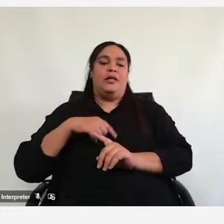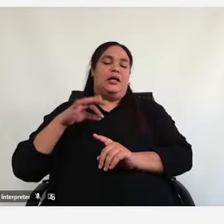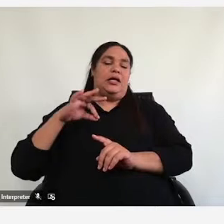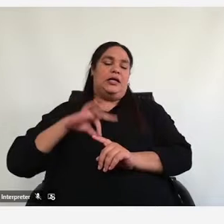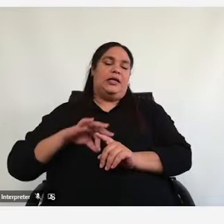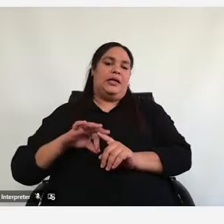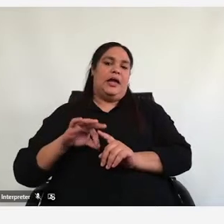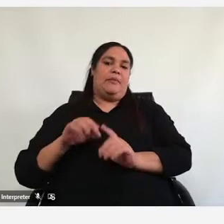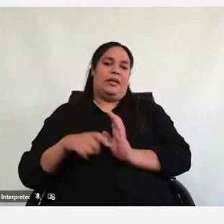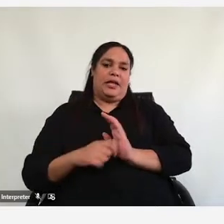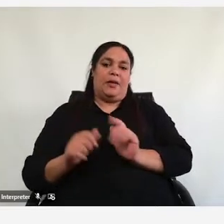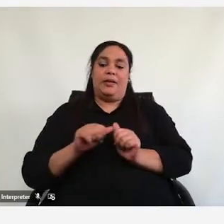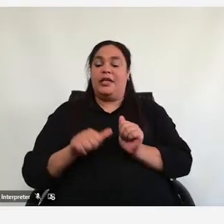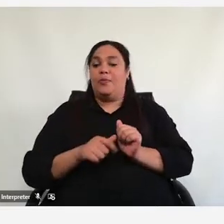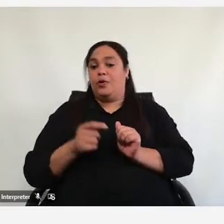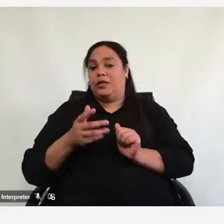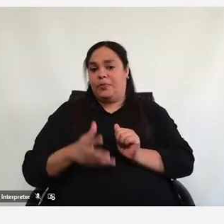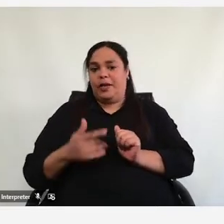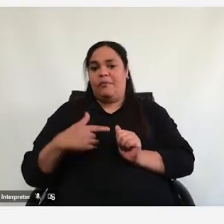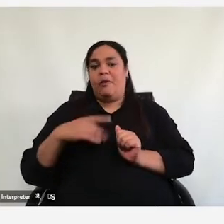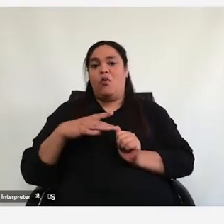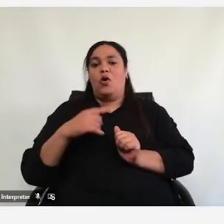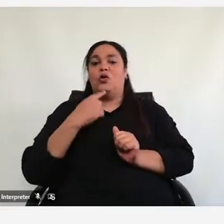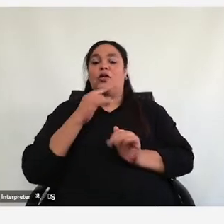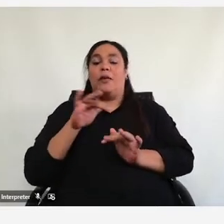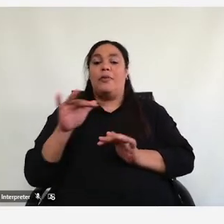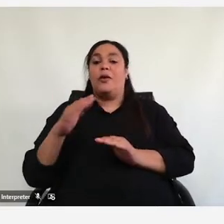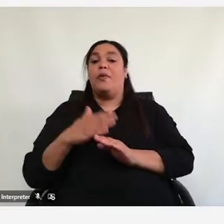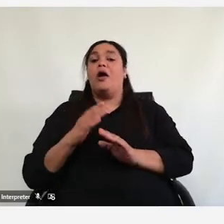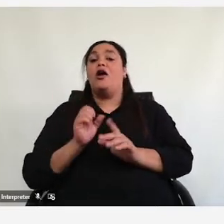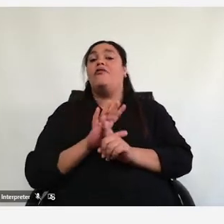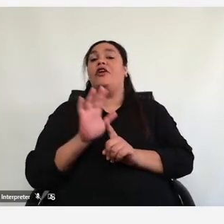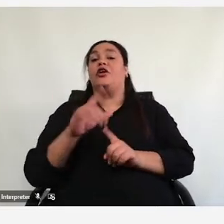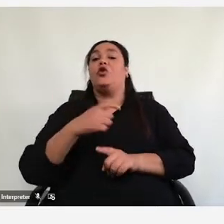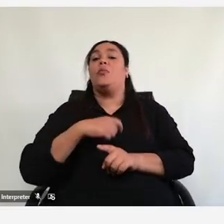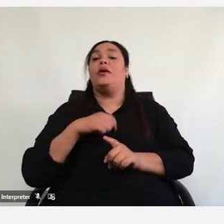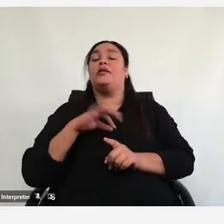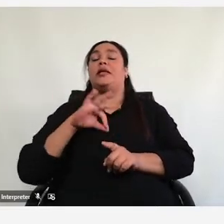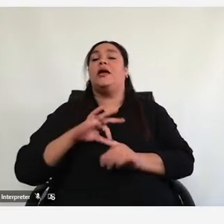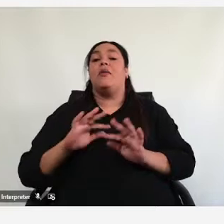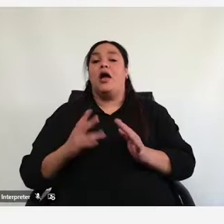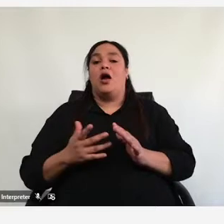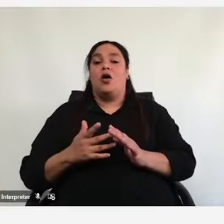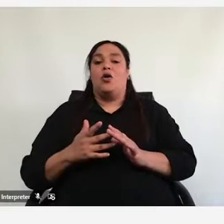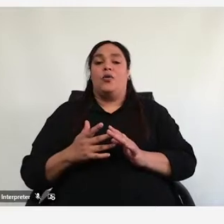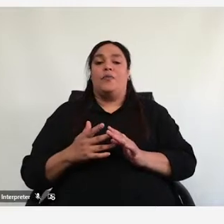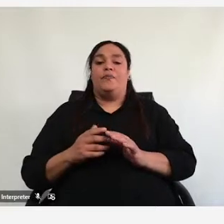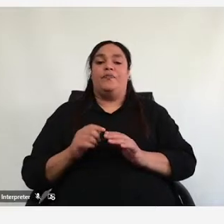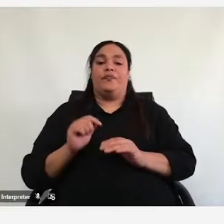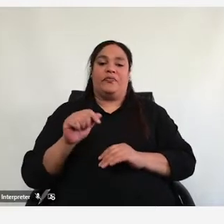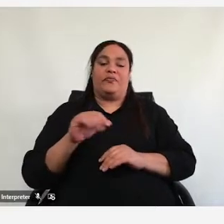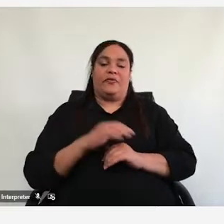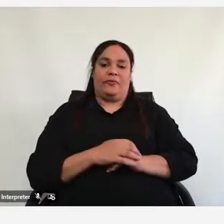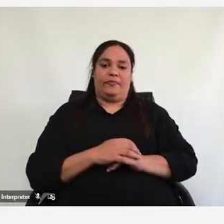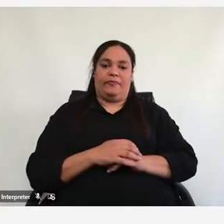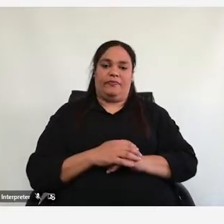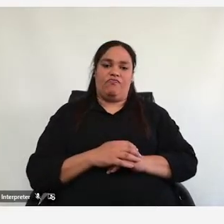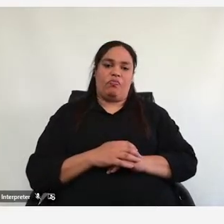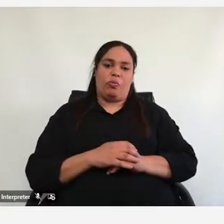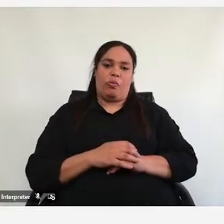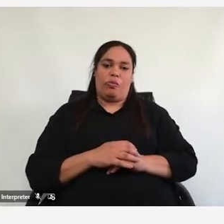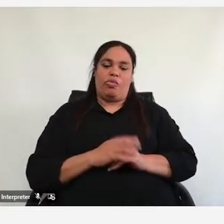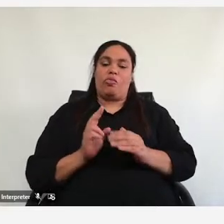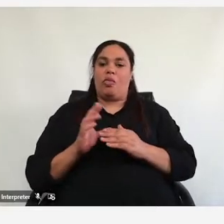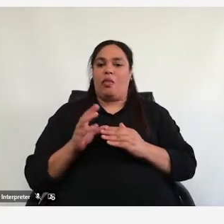bracket. Deputy Speaker, I would like to tell people how it's going to affect their personal income. Their salaries Honourable members, Minister,